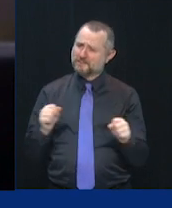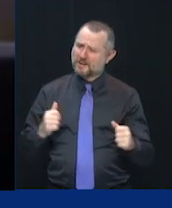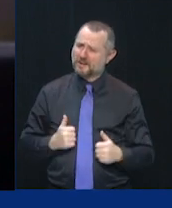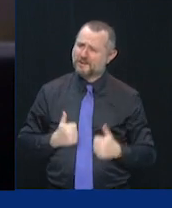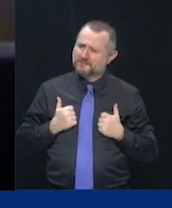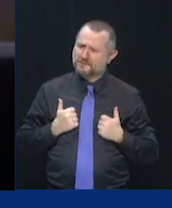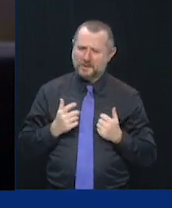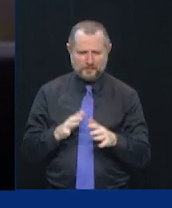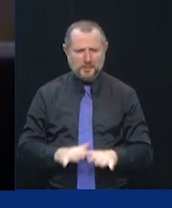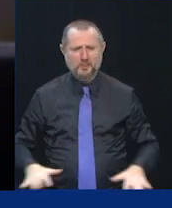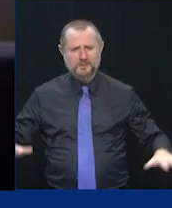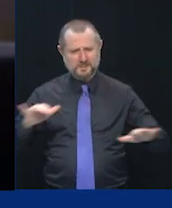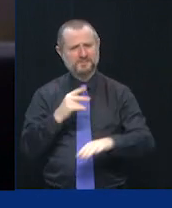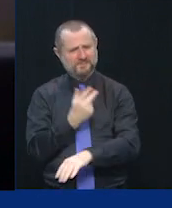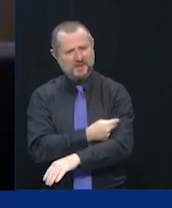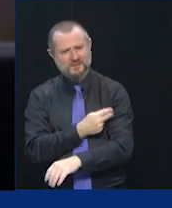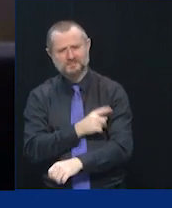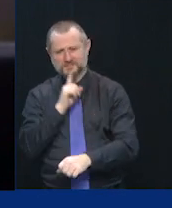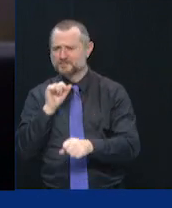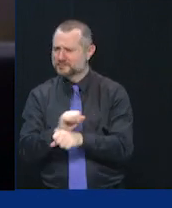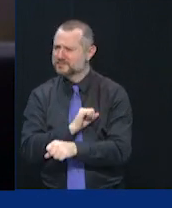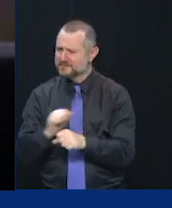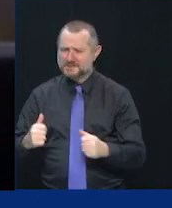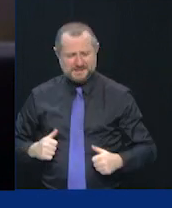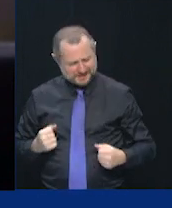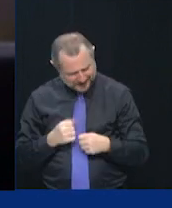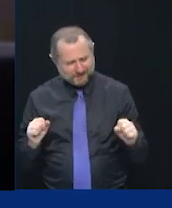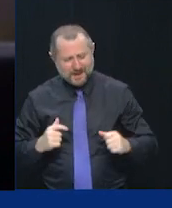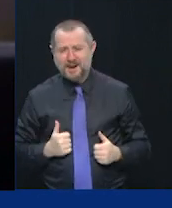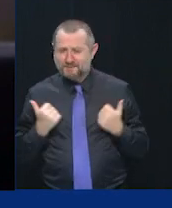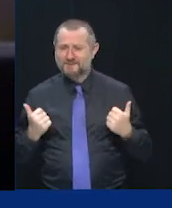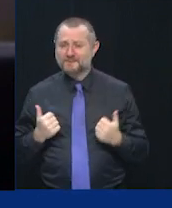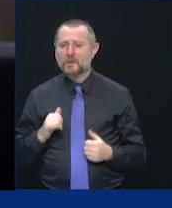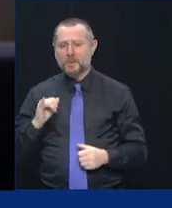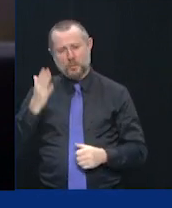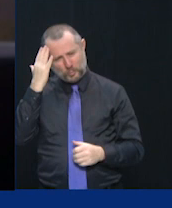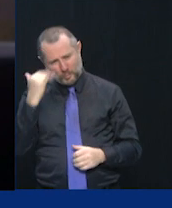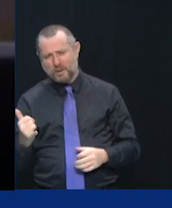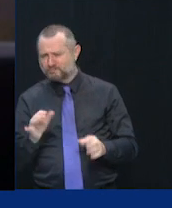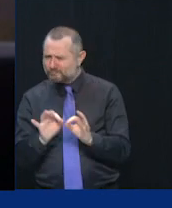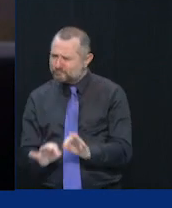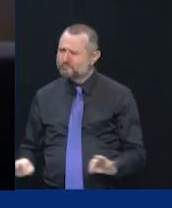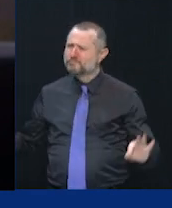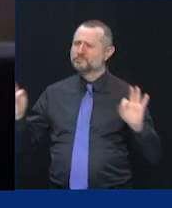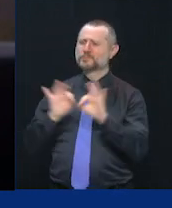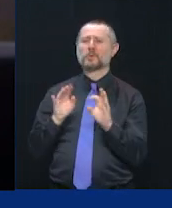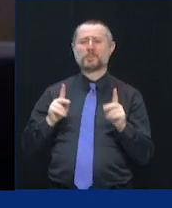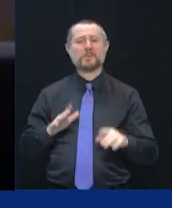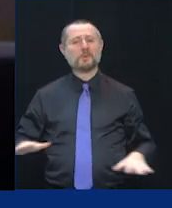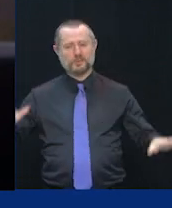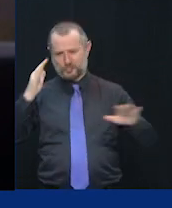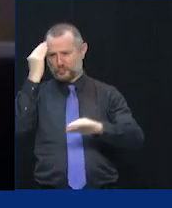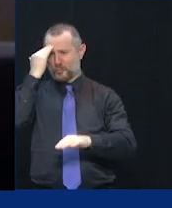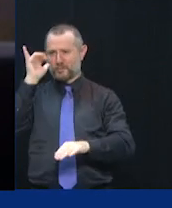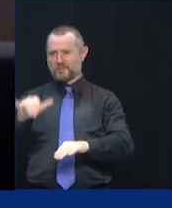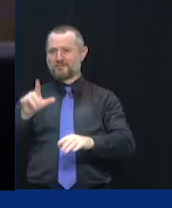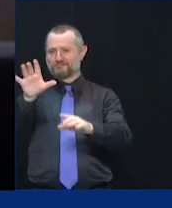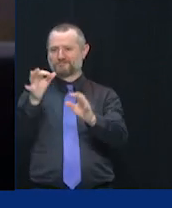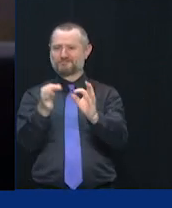this vaccine does save lives. And that's why it's so important that people know that and people accept